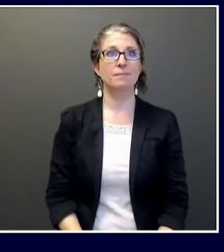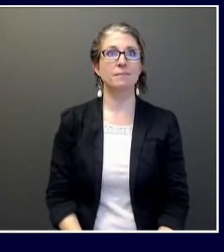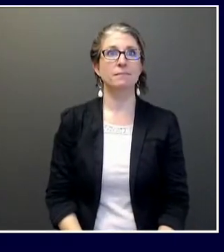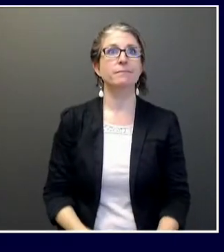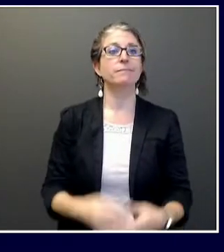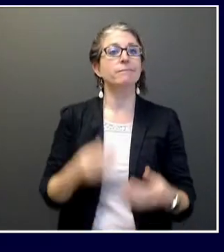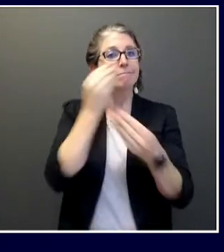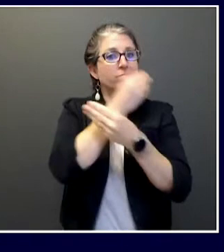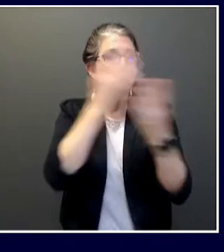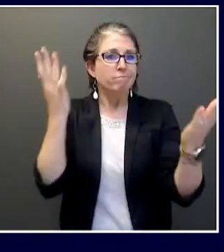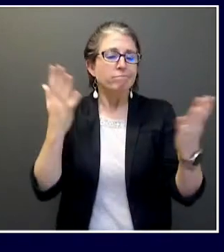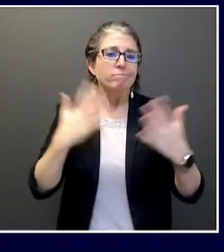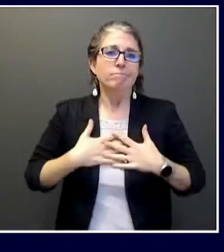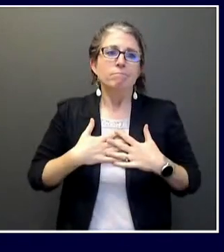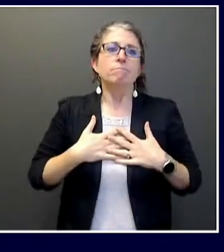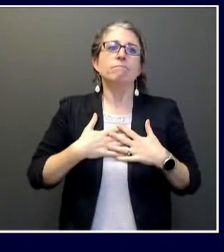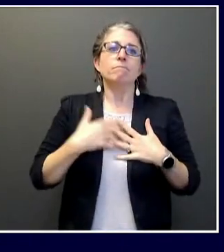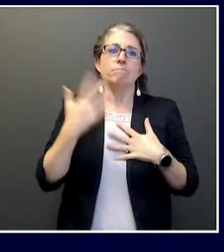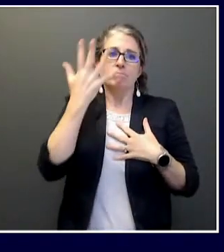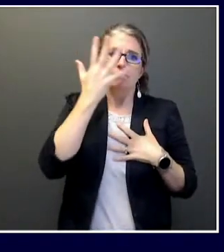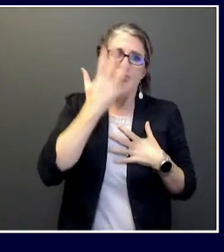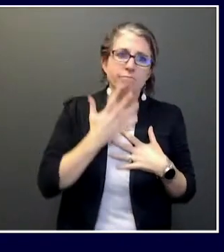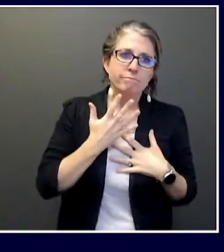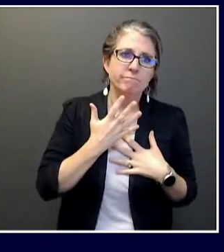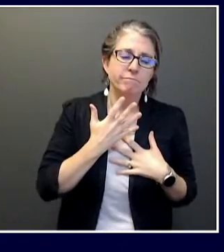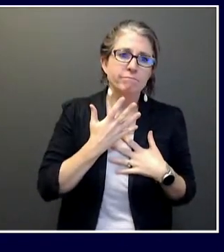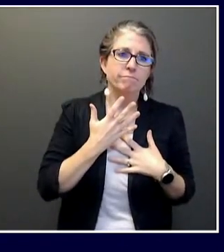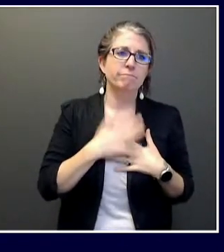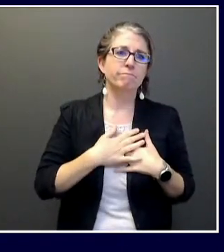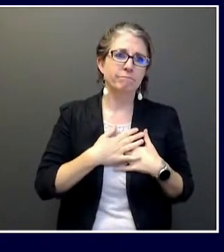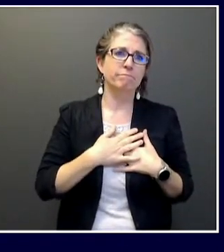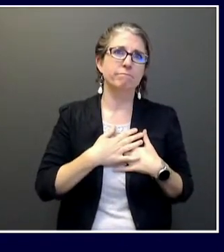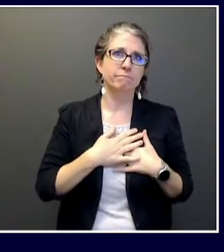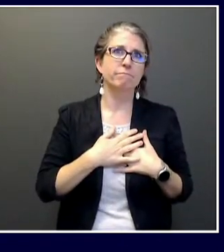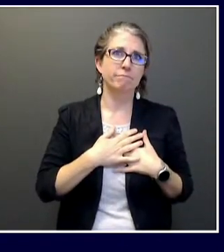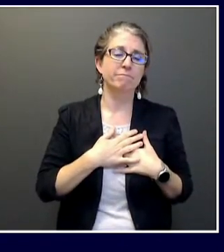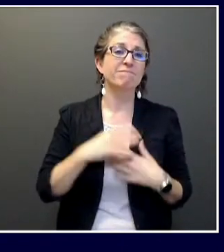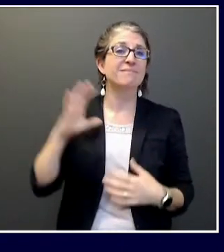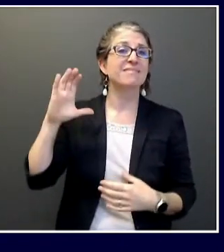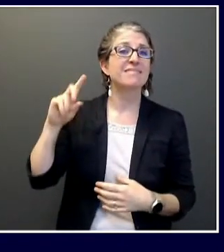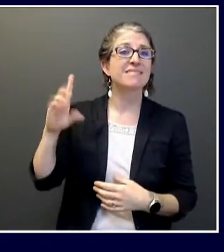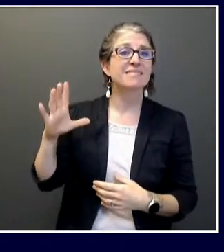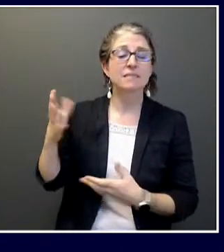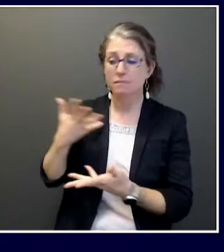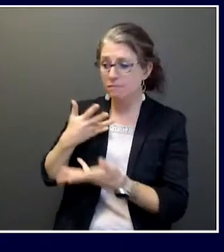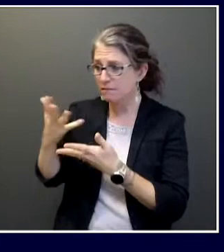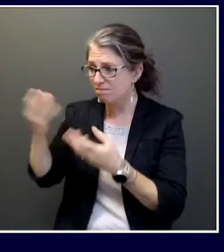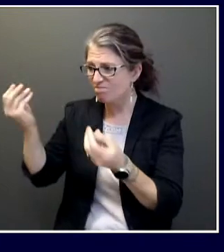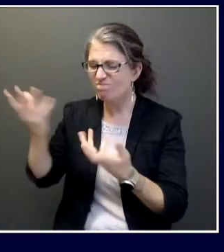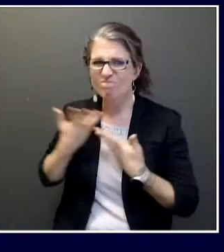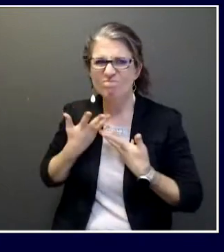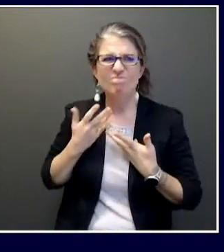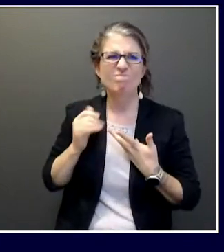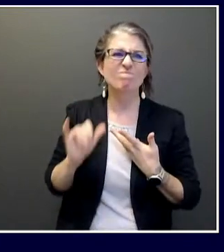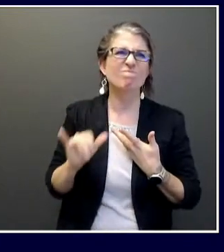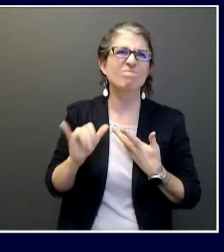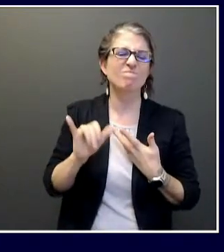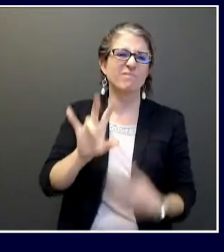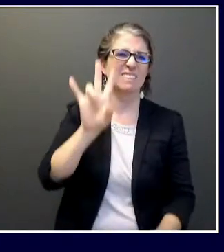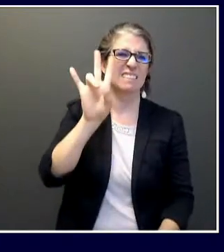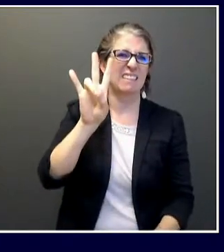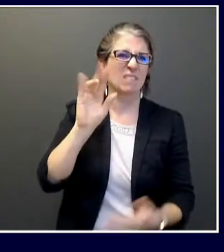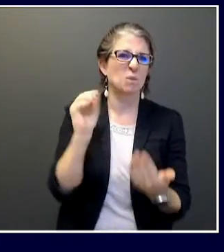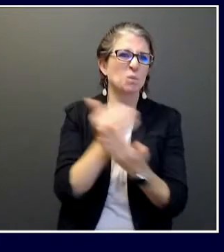on another sad and somber note. The Maine CDC is reporting the deaths of 7 additional Maine people